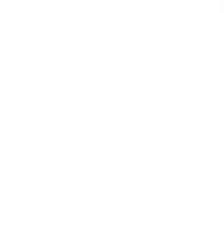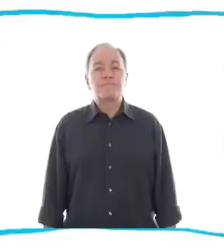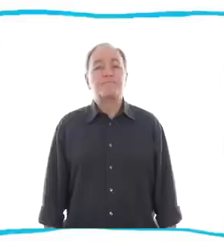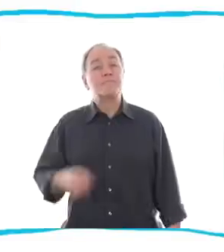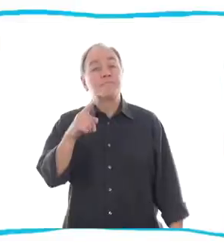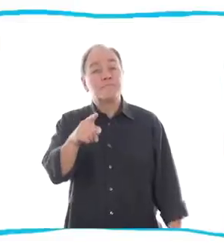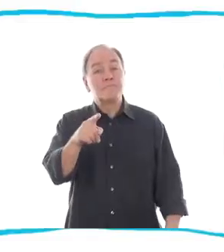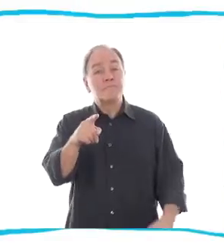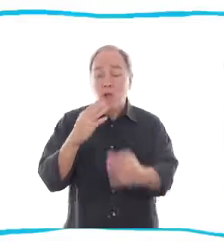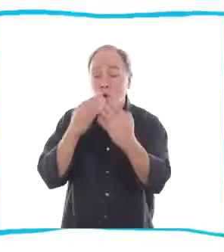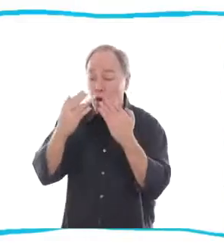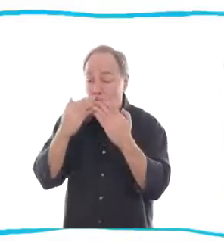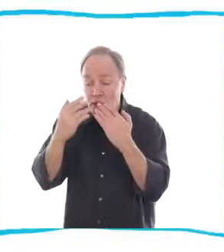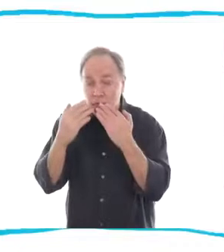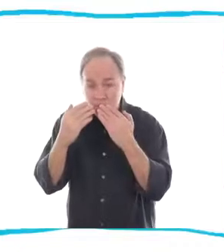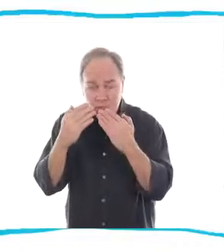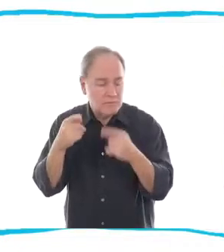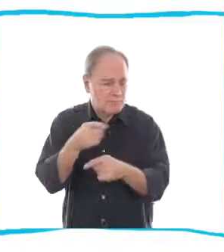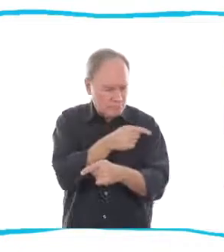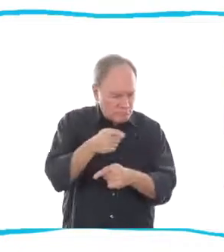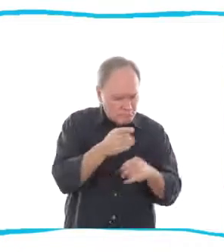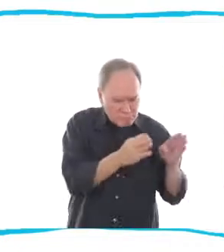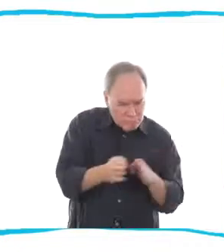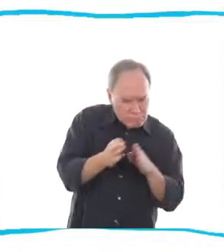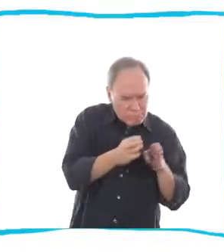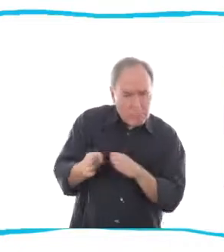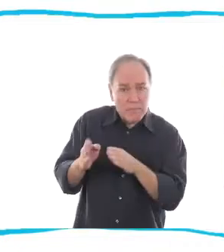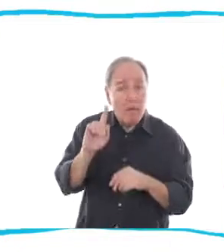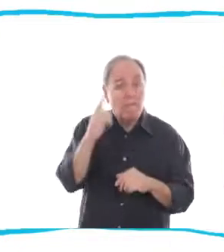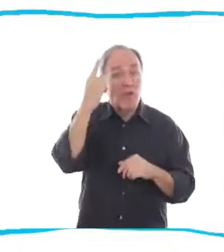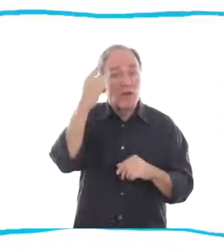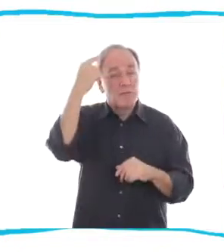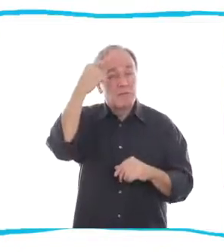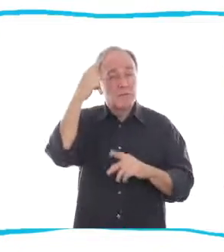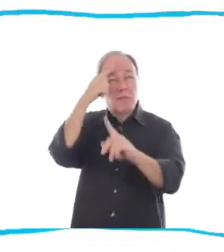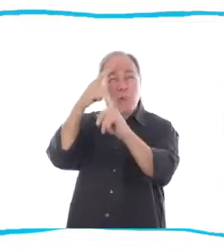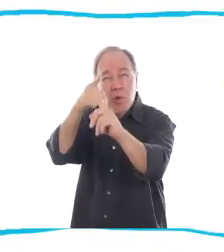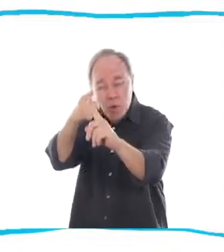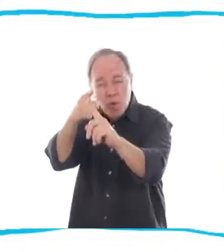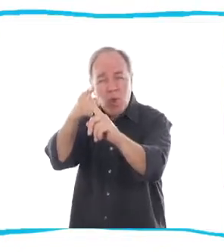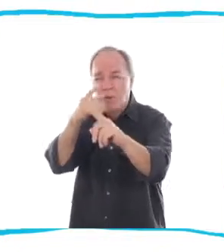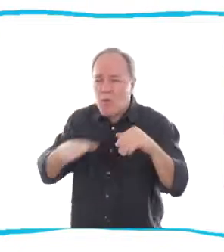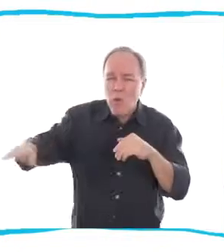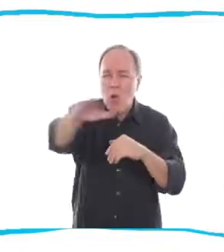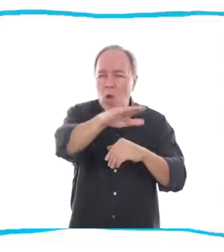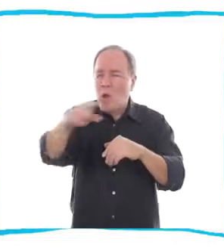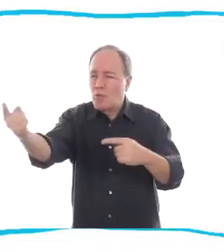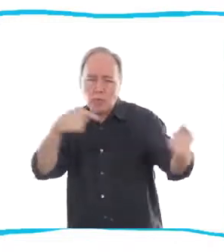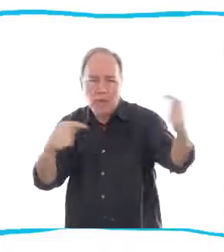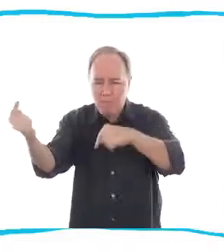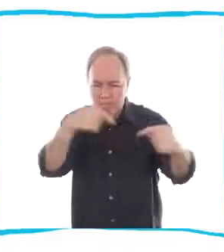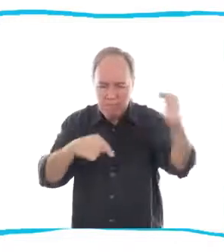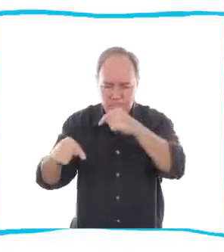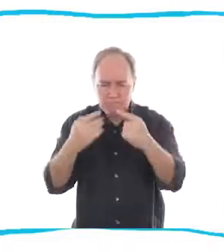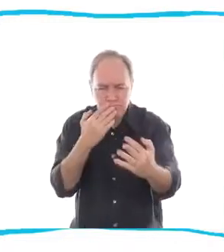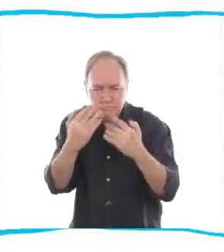When planning for an accessible meeting, the first thing you need to ask yourself, what will the outcome of the meeting be like for all participants?